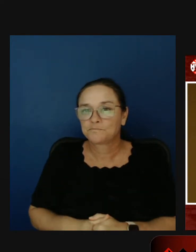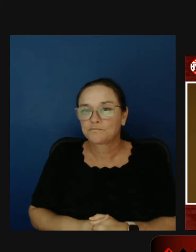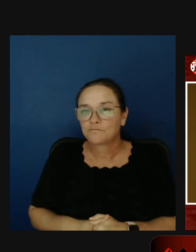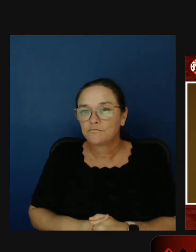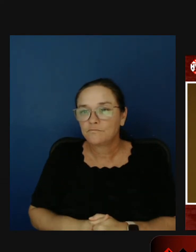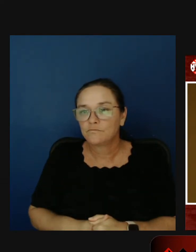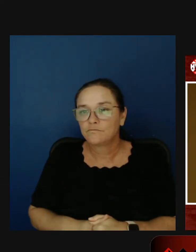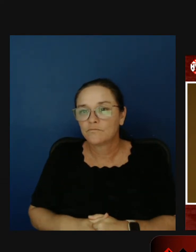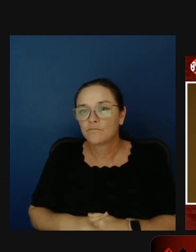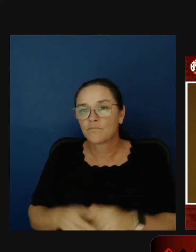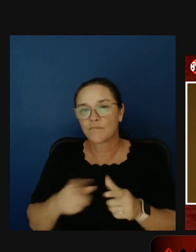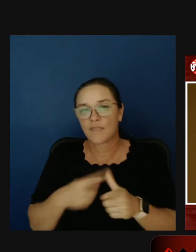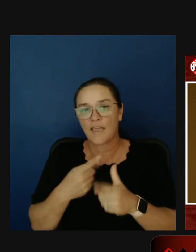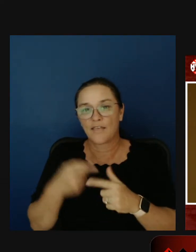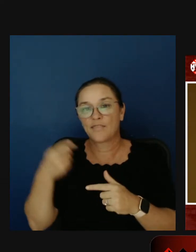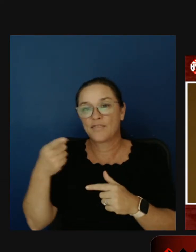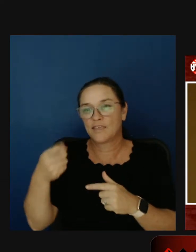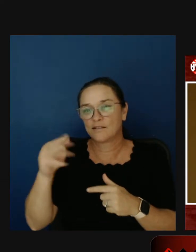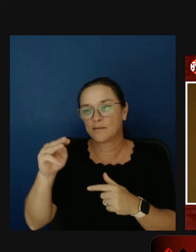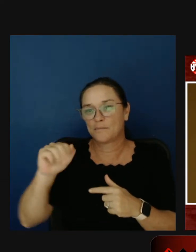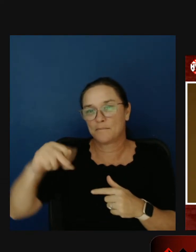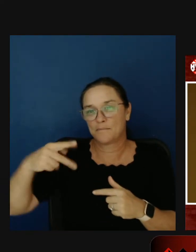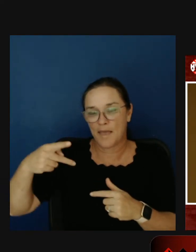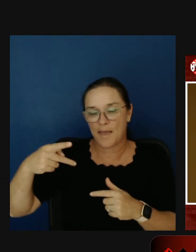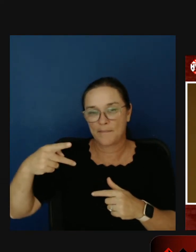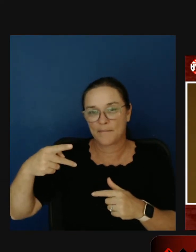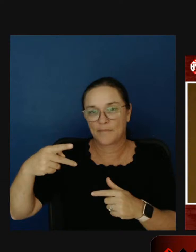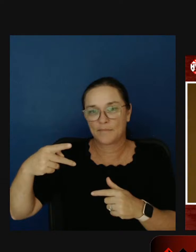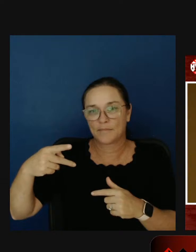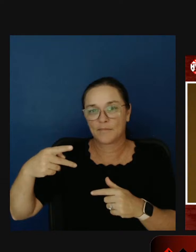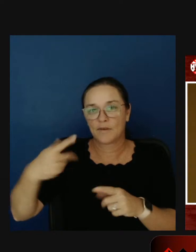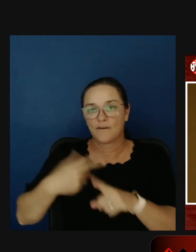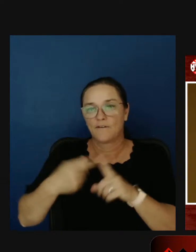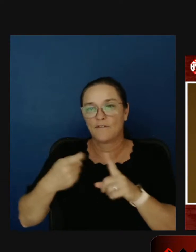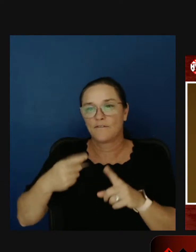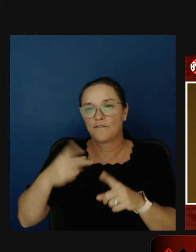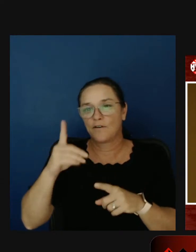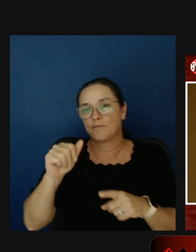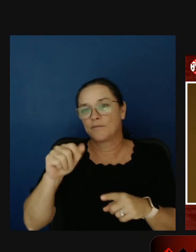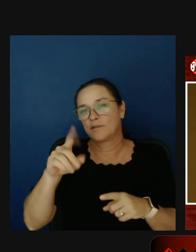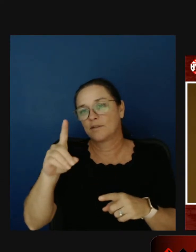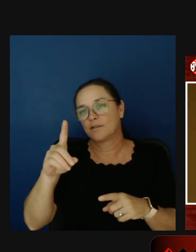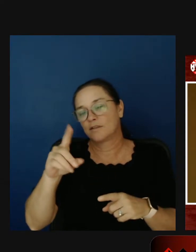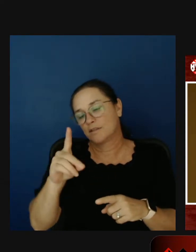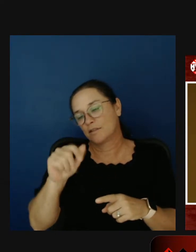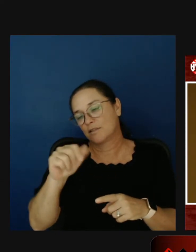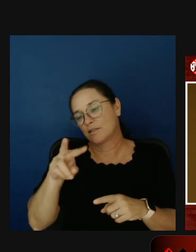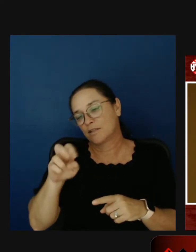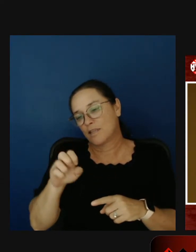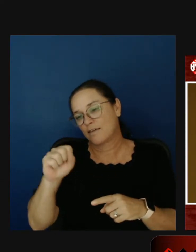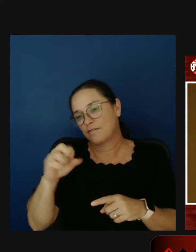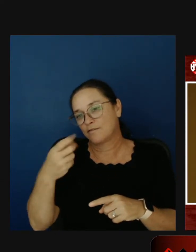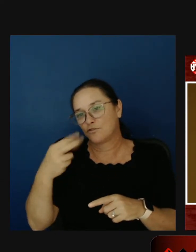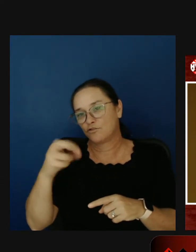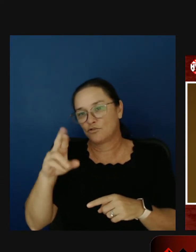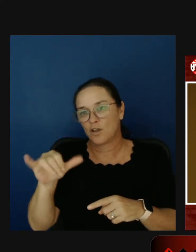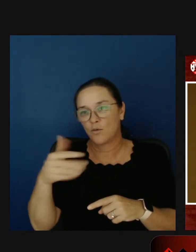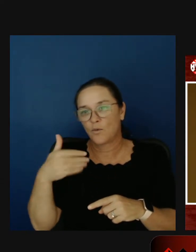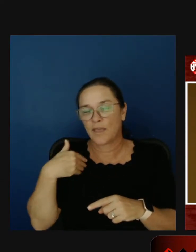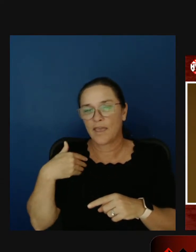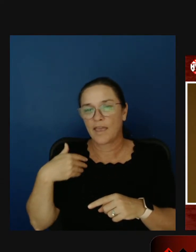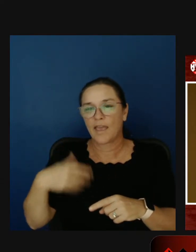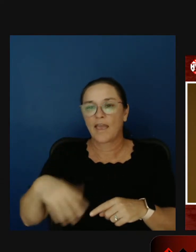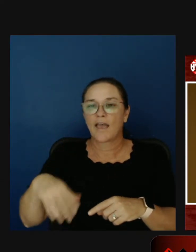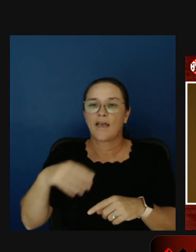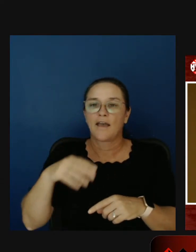And then this is the map from Dave Sherrod and others that, we've got our reds, our Kīlauea, greens,